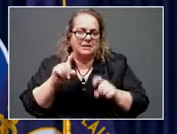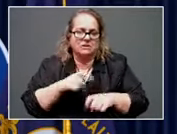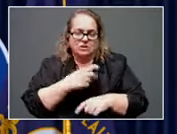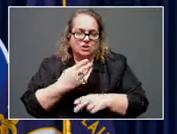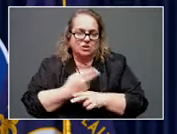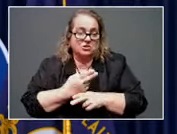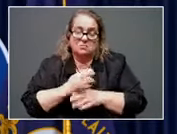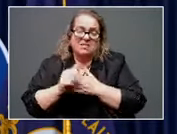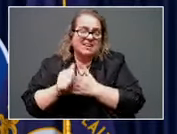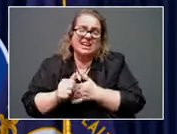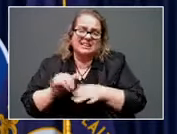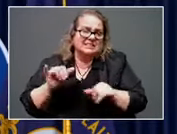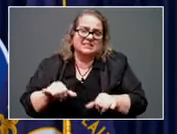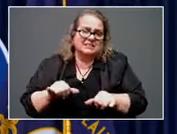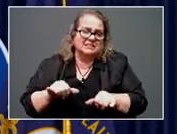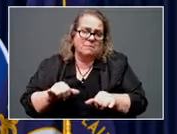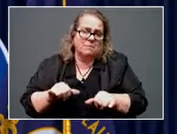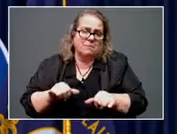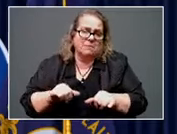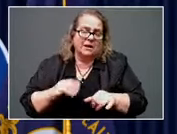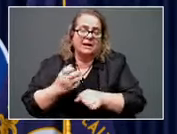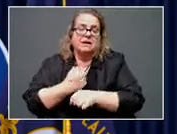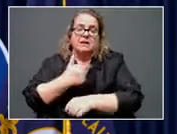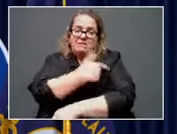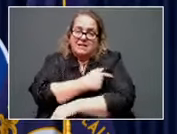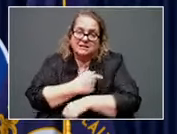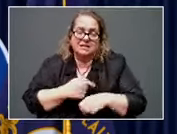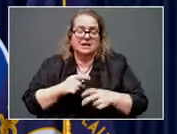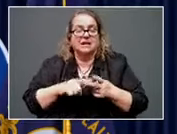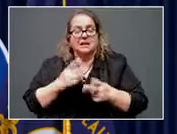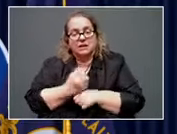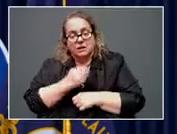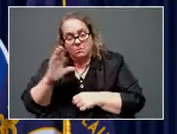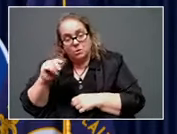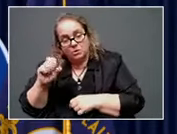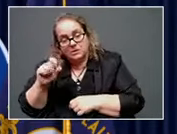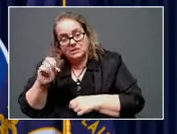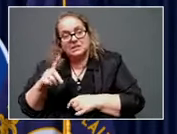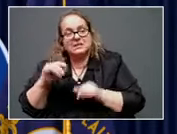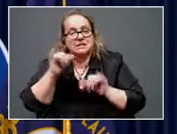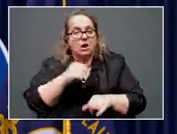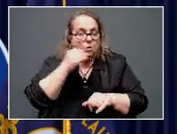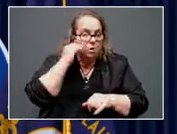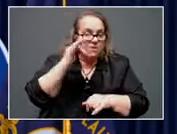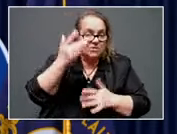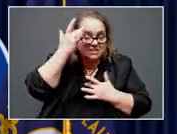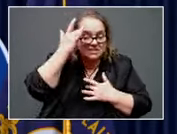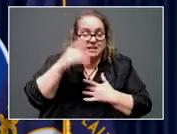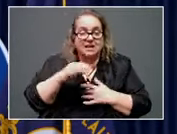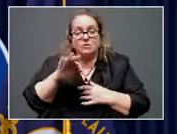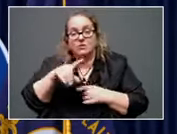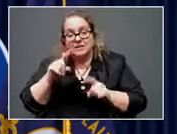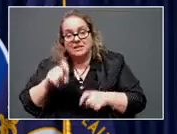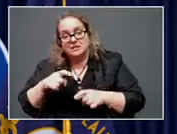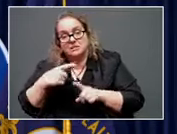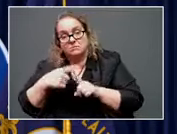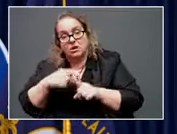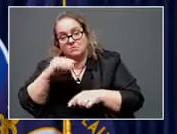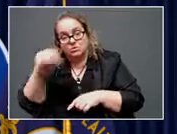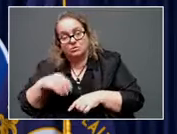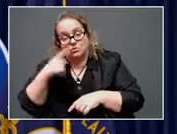same. You have to get vaccinated, you have to get boosted, you have to stay home if you're sick, or if you test positive for COVID. We should wear masks